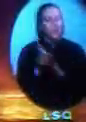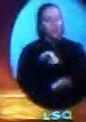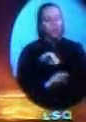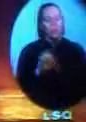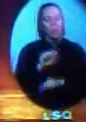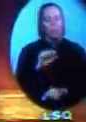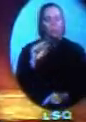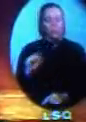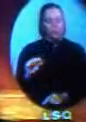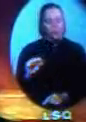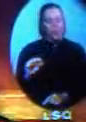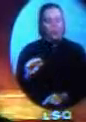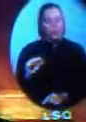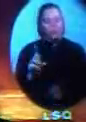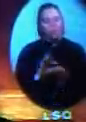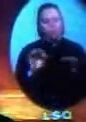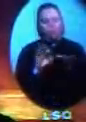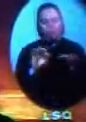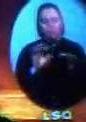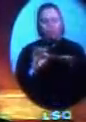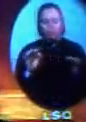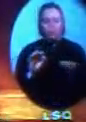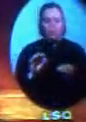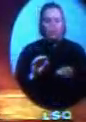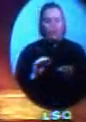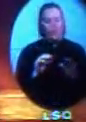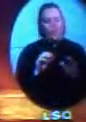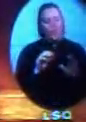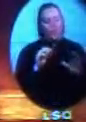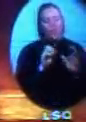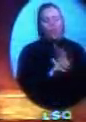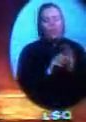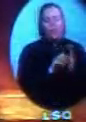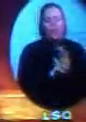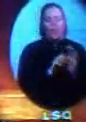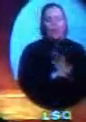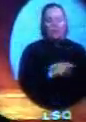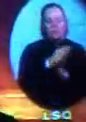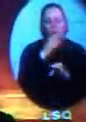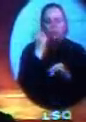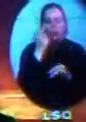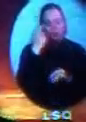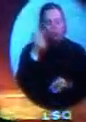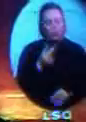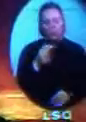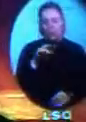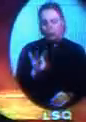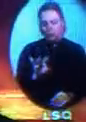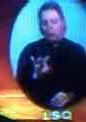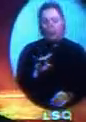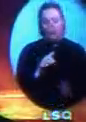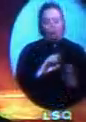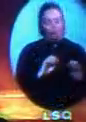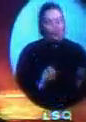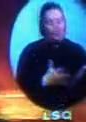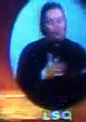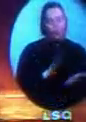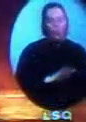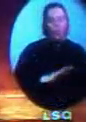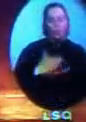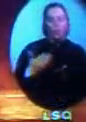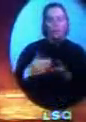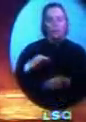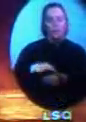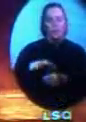Minister's G8 slush fund was created to provide gifts to the voters in his riding who were, and I quote, inconvenienced by the